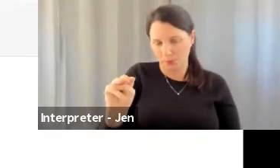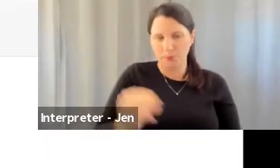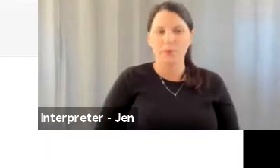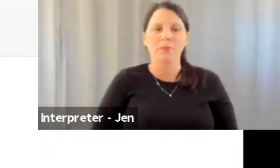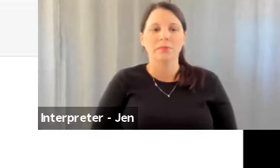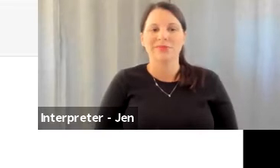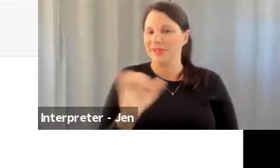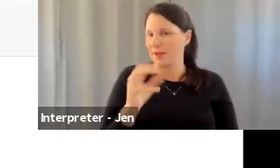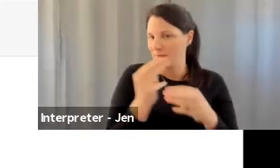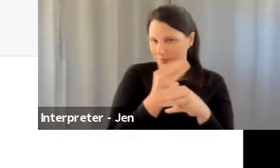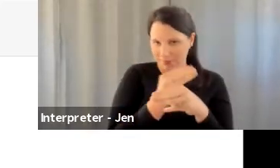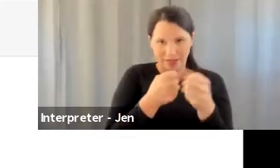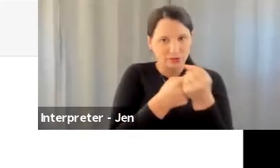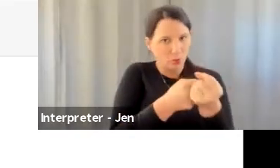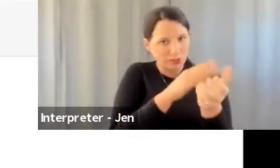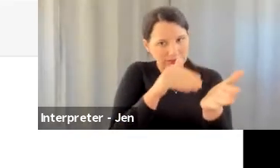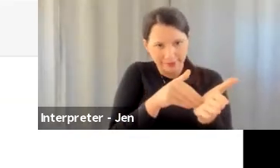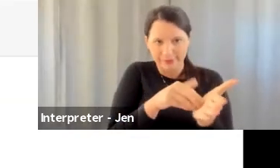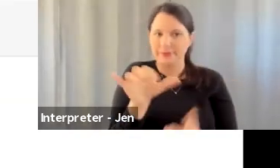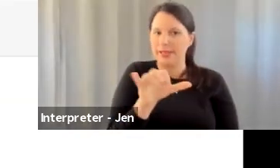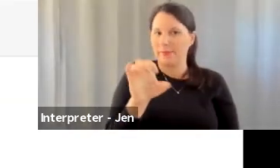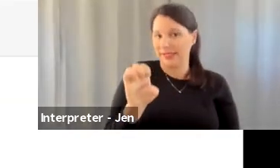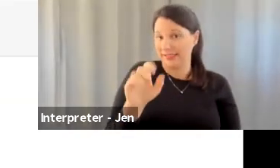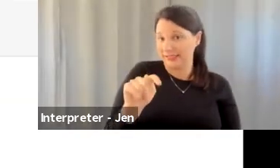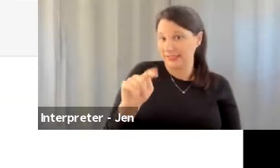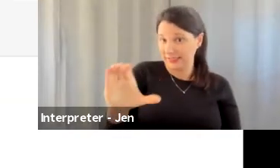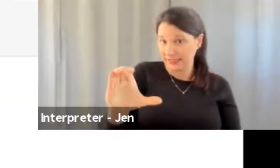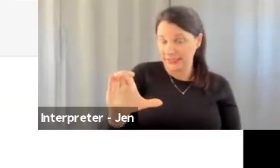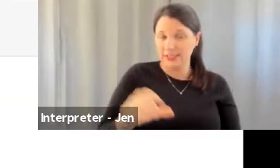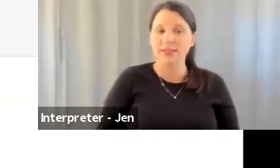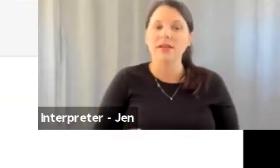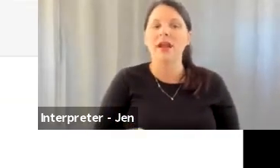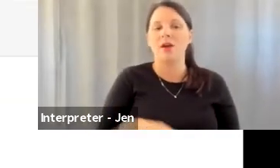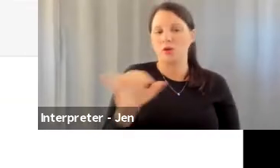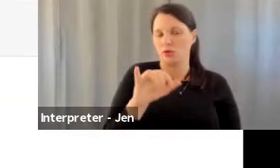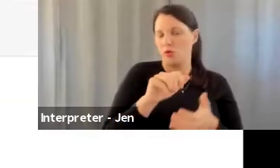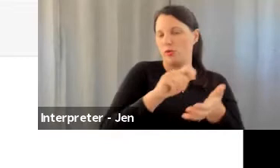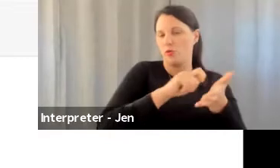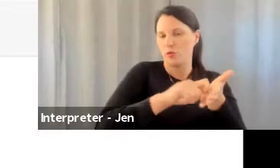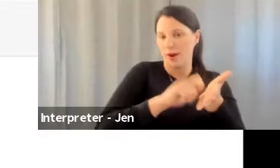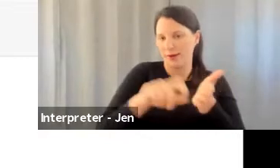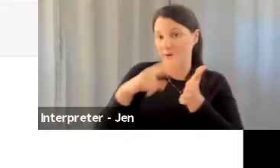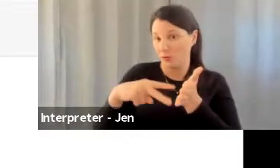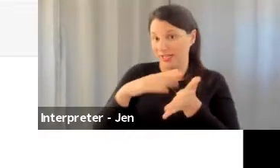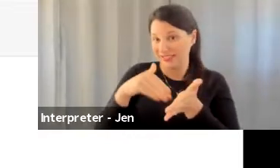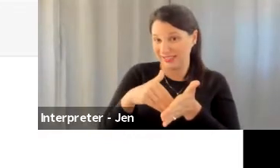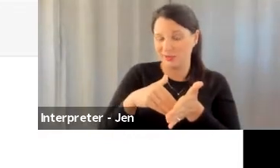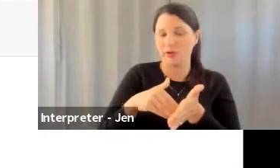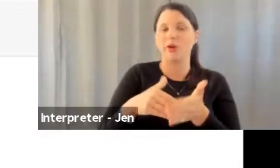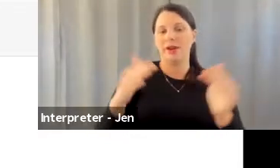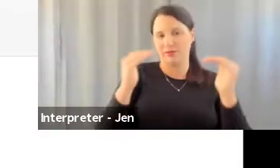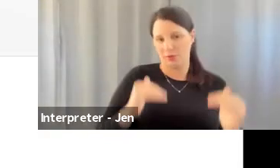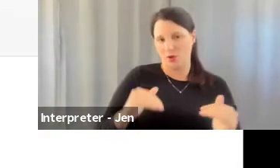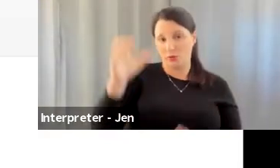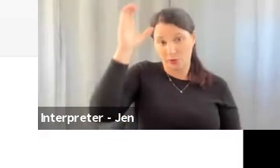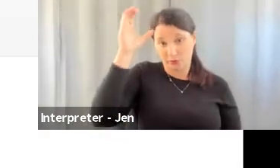Center, same with ETC, and same with the Writing and Reading Center. We also offered the computer lab down below. The